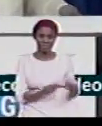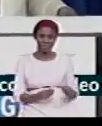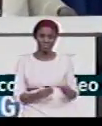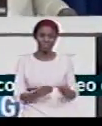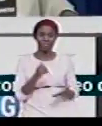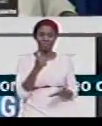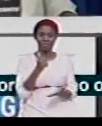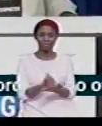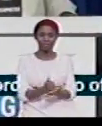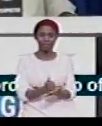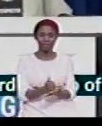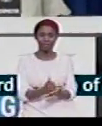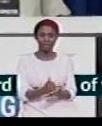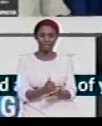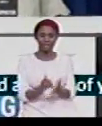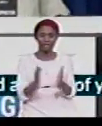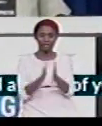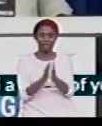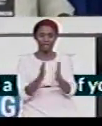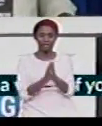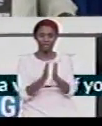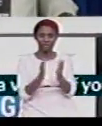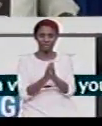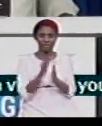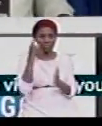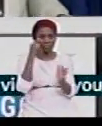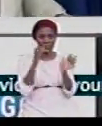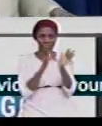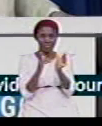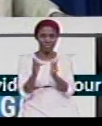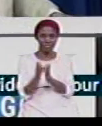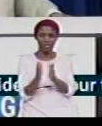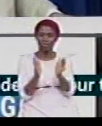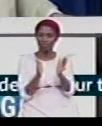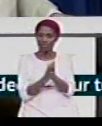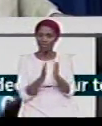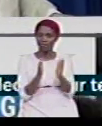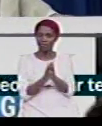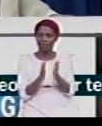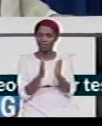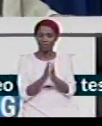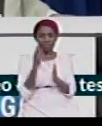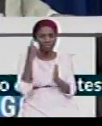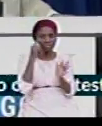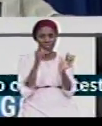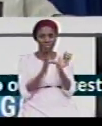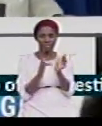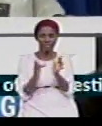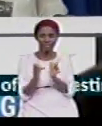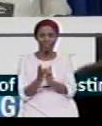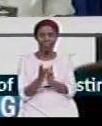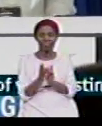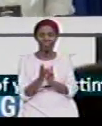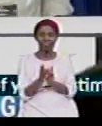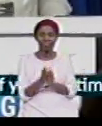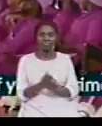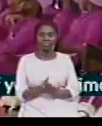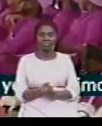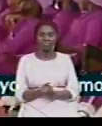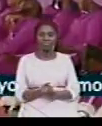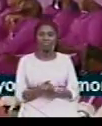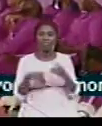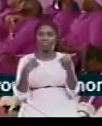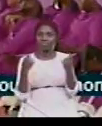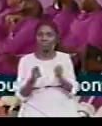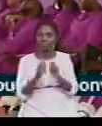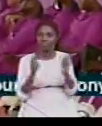together for Jesus. I said, put your hands together for Jesus. Hallelujah. Media